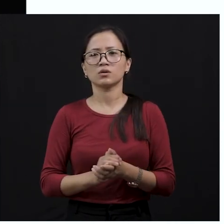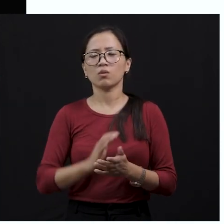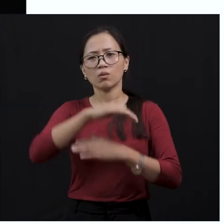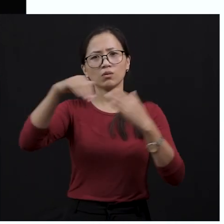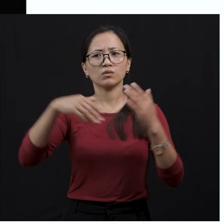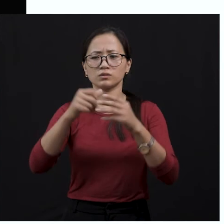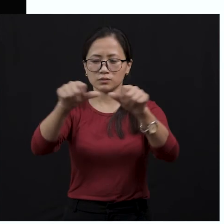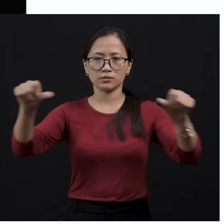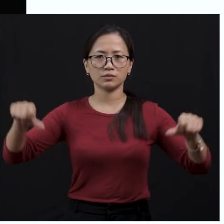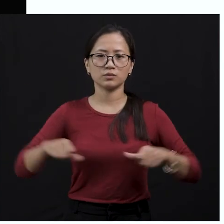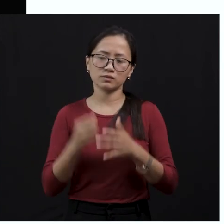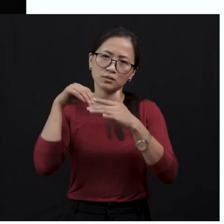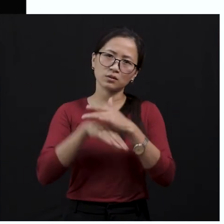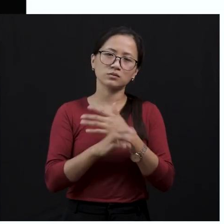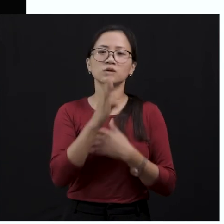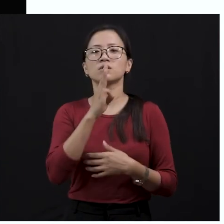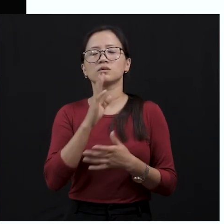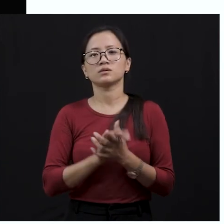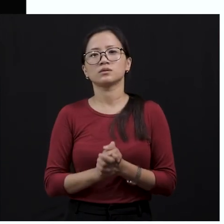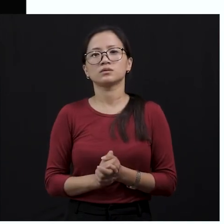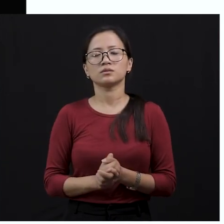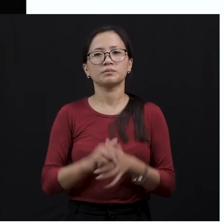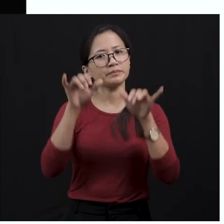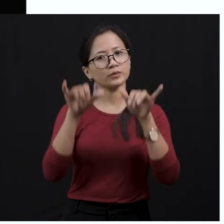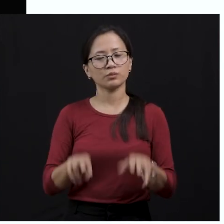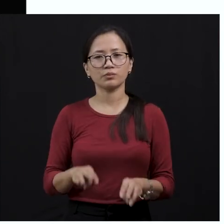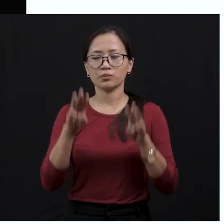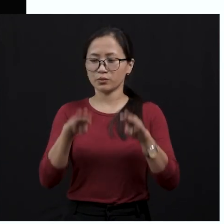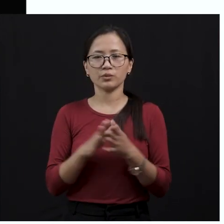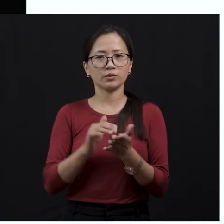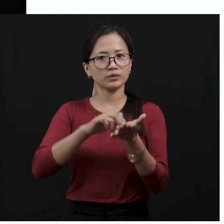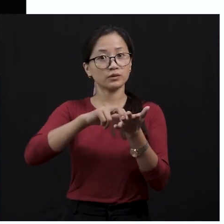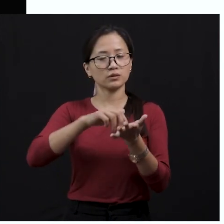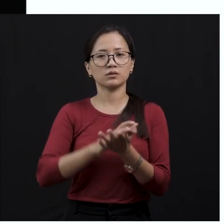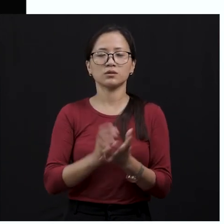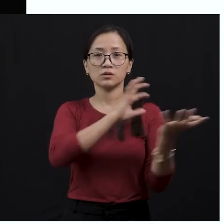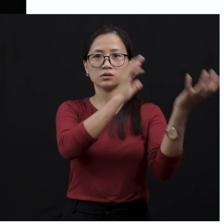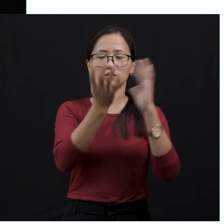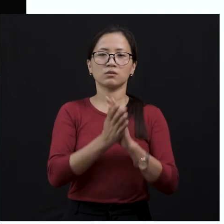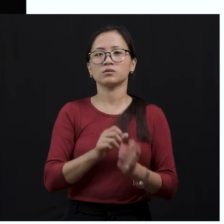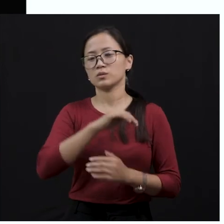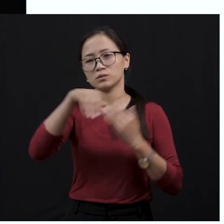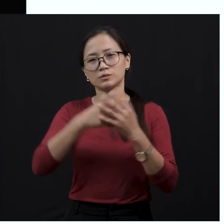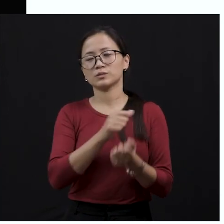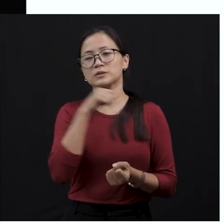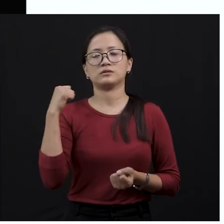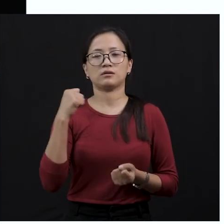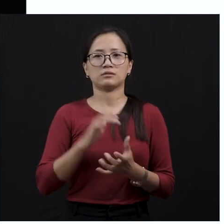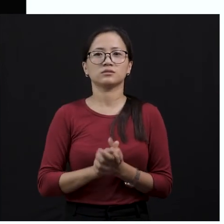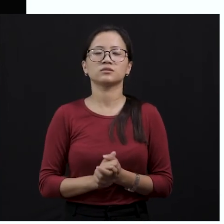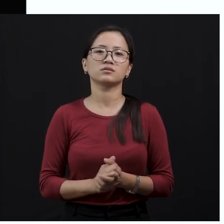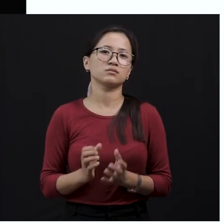entire area came underwater, or maybe because of the earthquake, all the people died and the